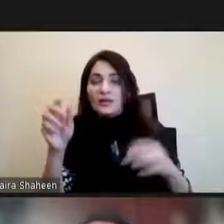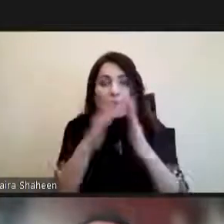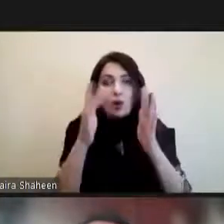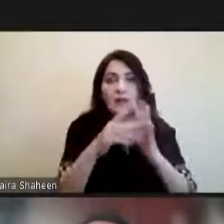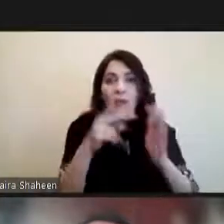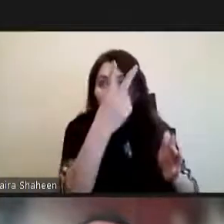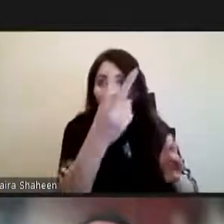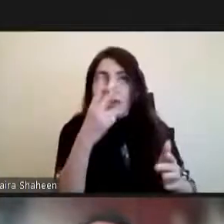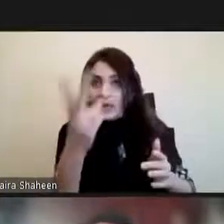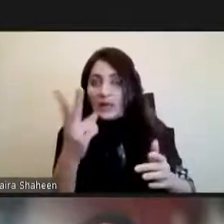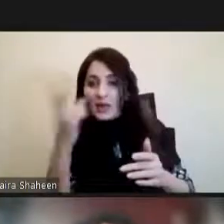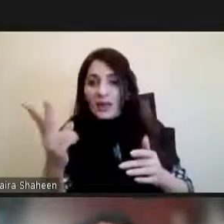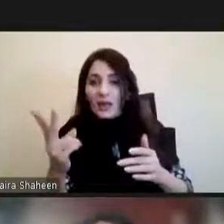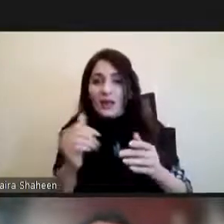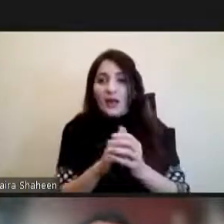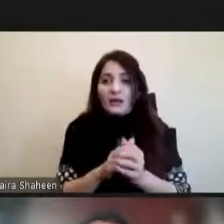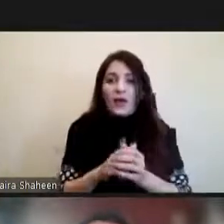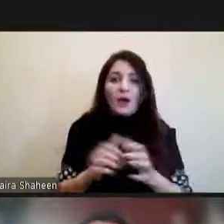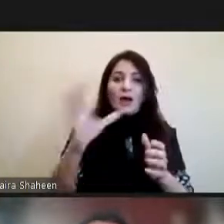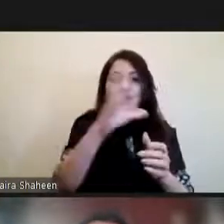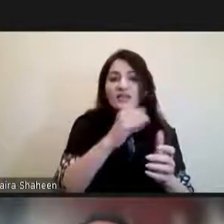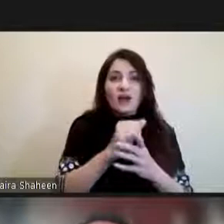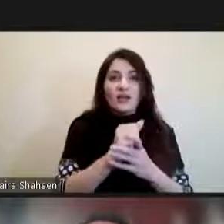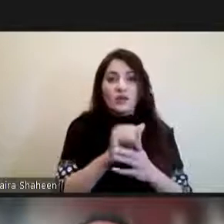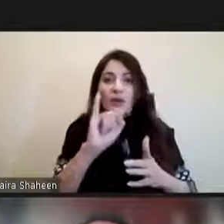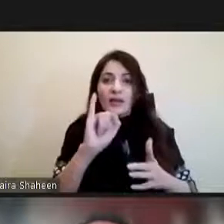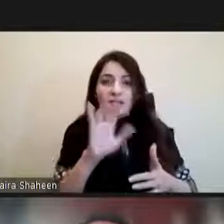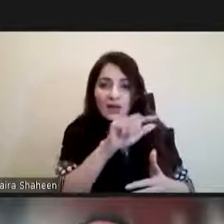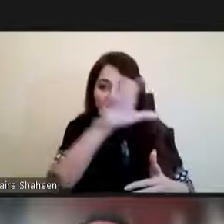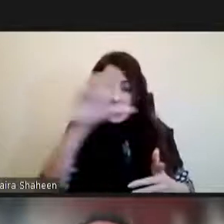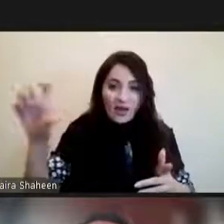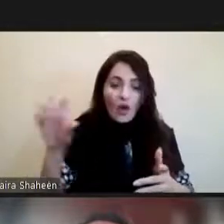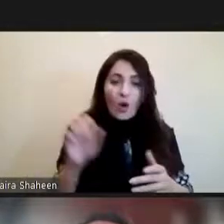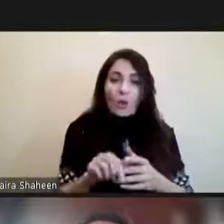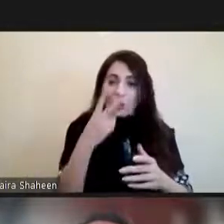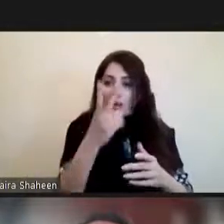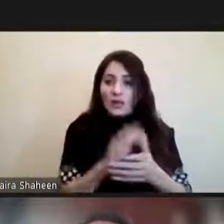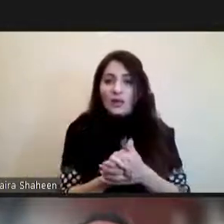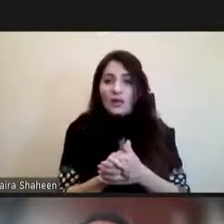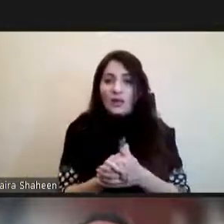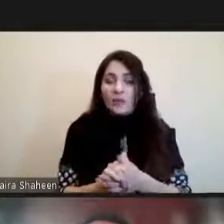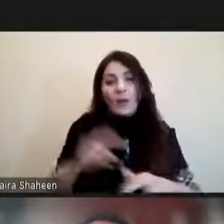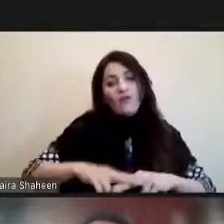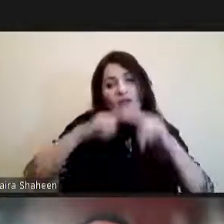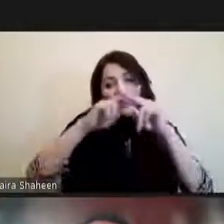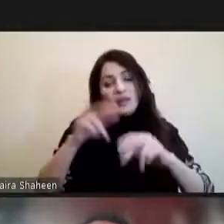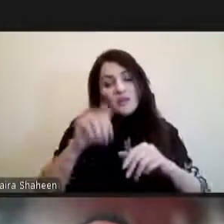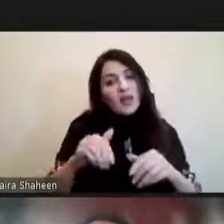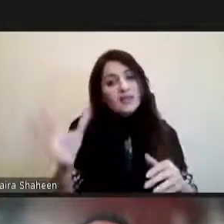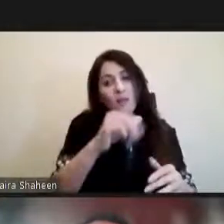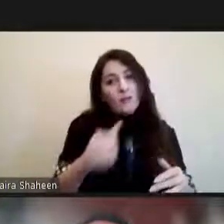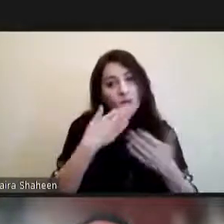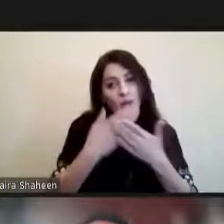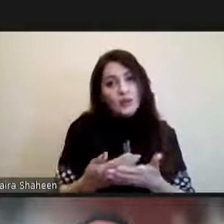different reports with all of our insights. And I just want to finally thank the UK8, the